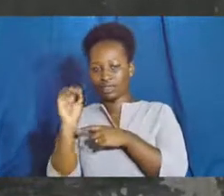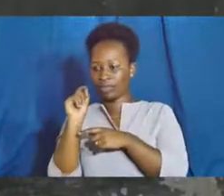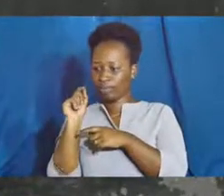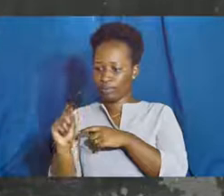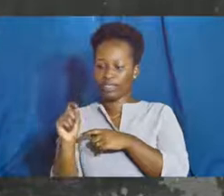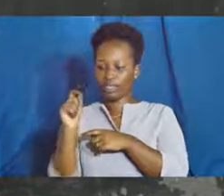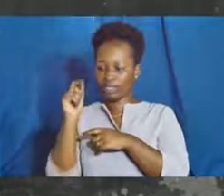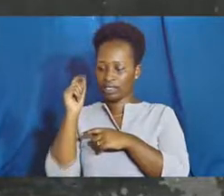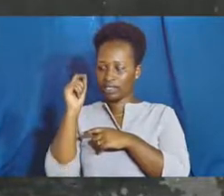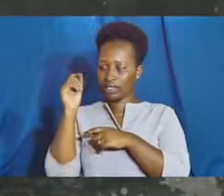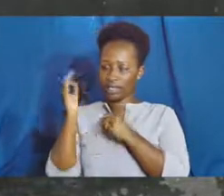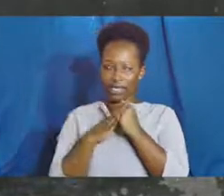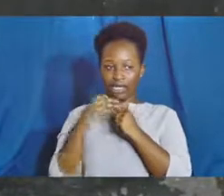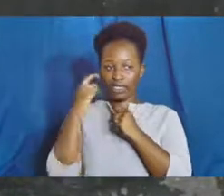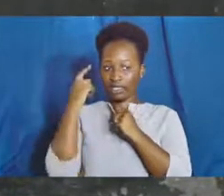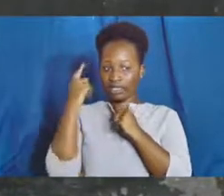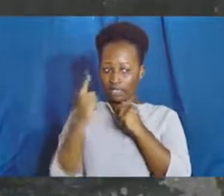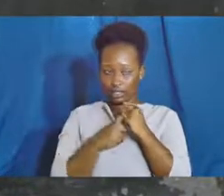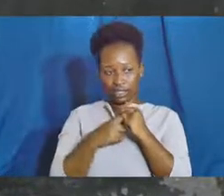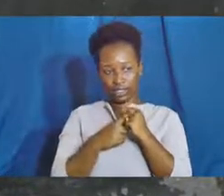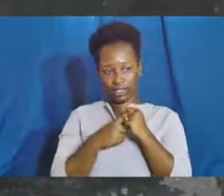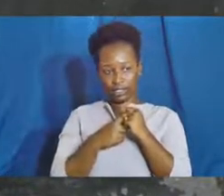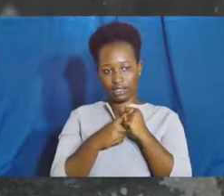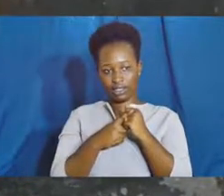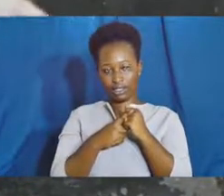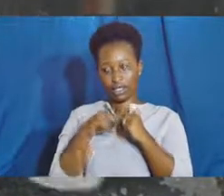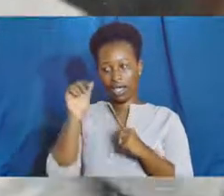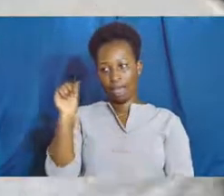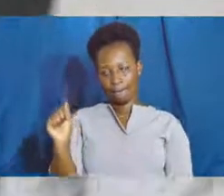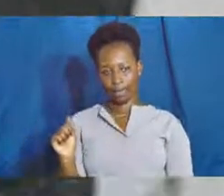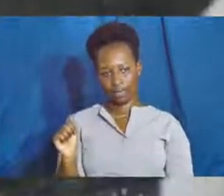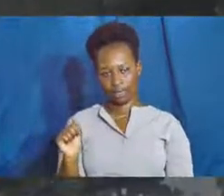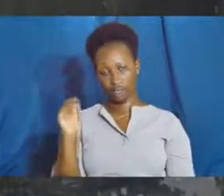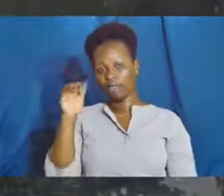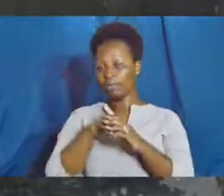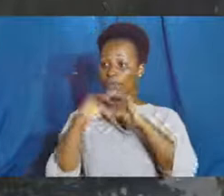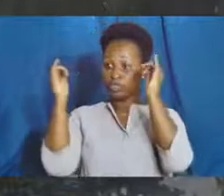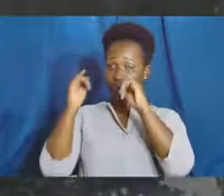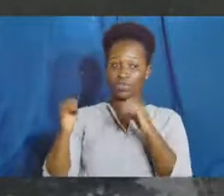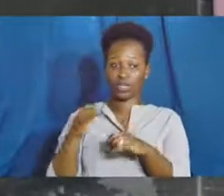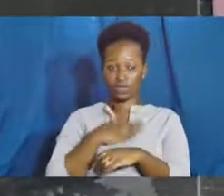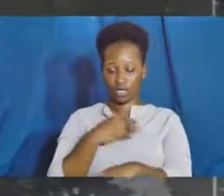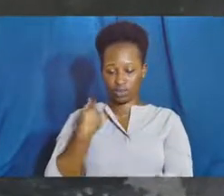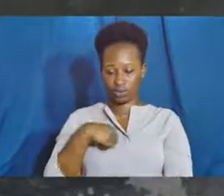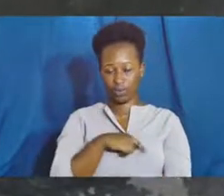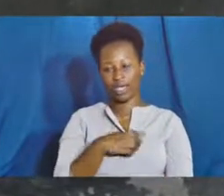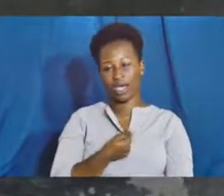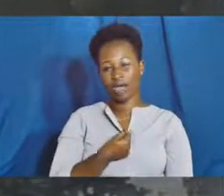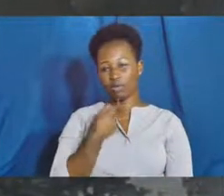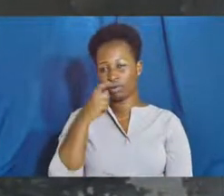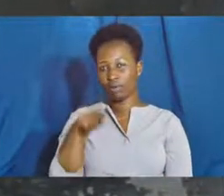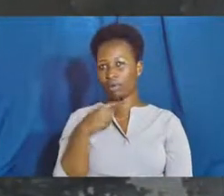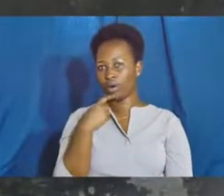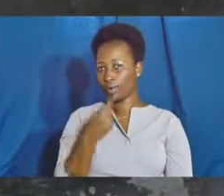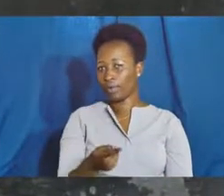0.86 ampere. This means that into our diagram, we have now to say,